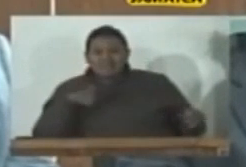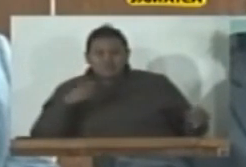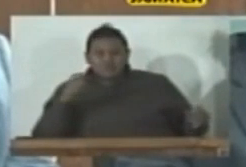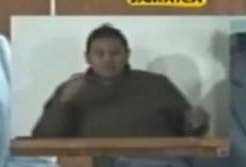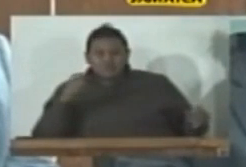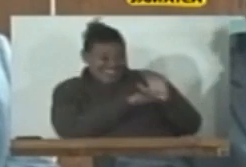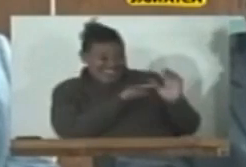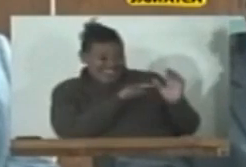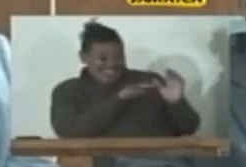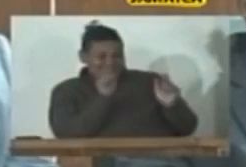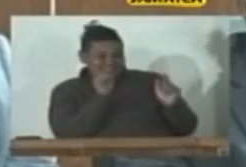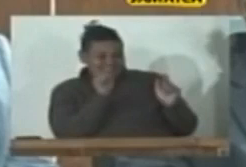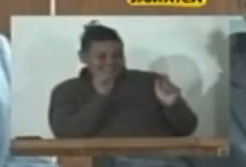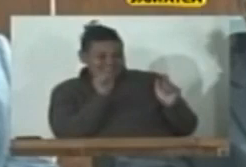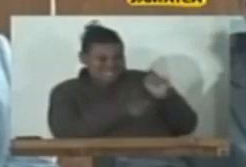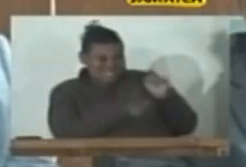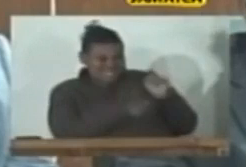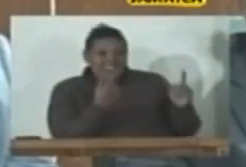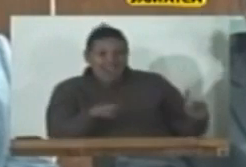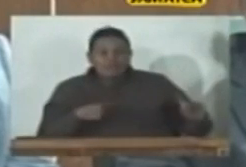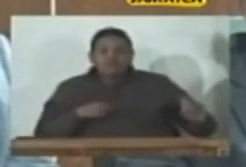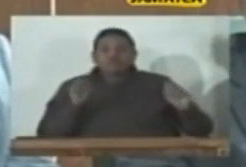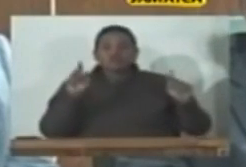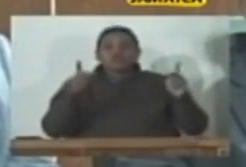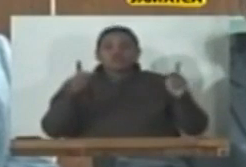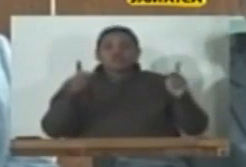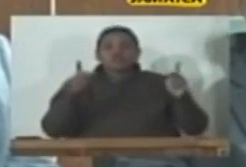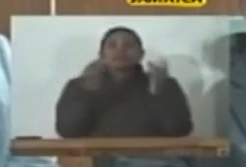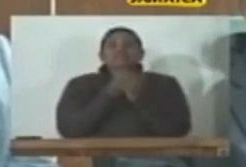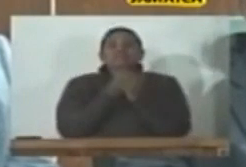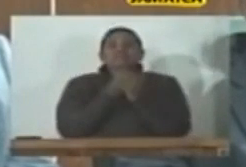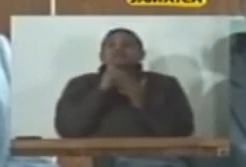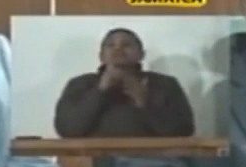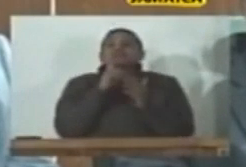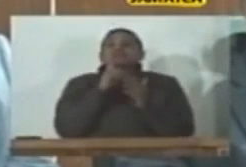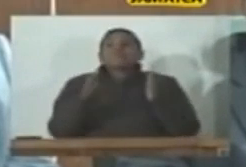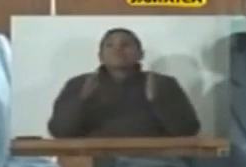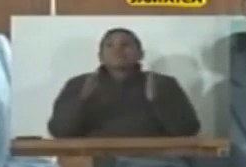path of sustainability by successfully